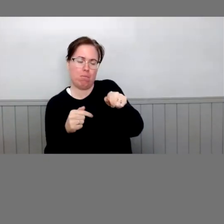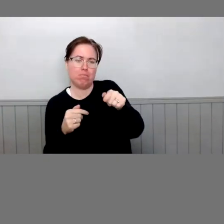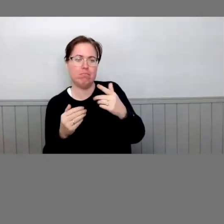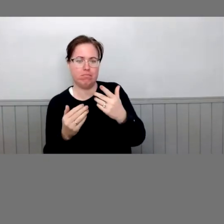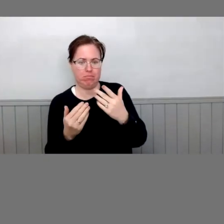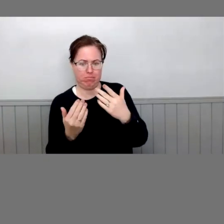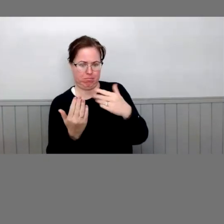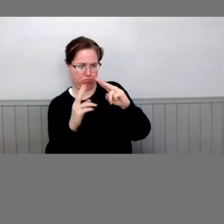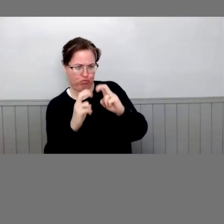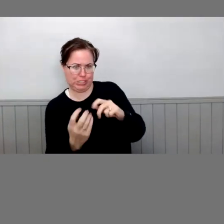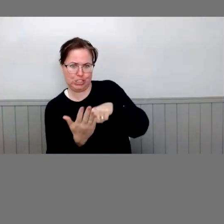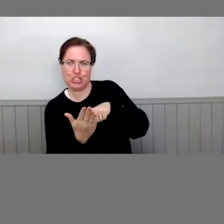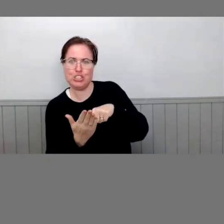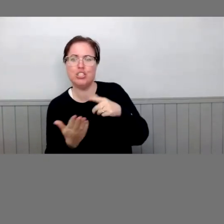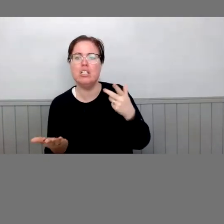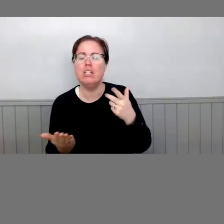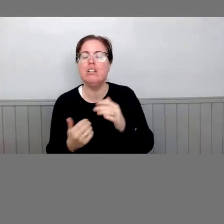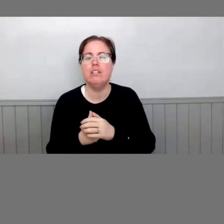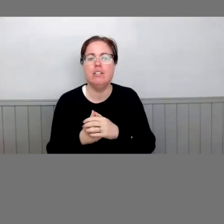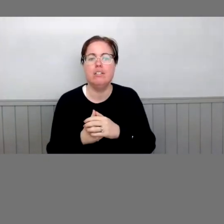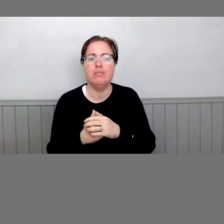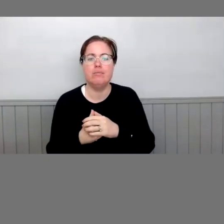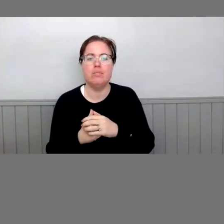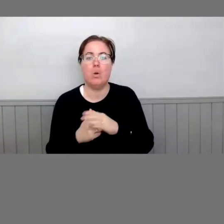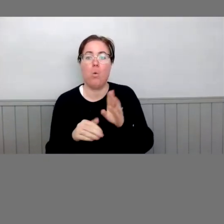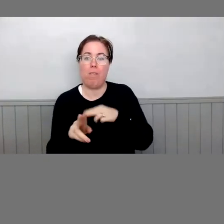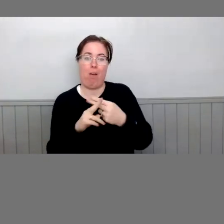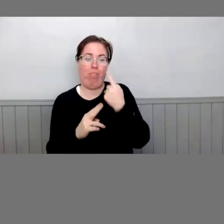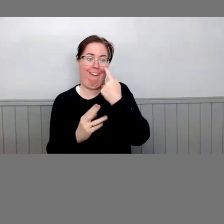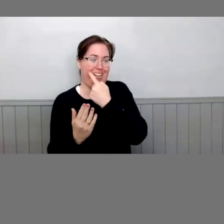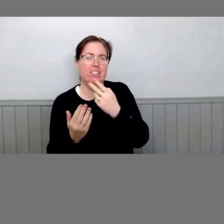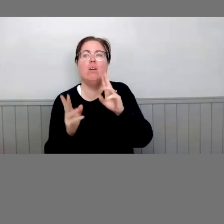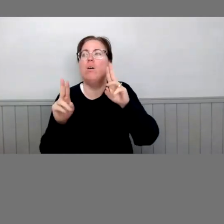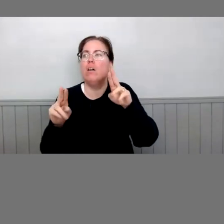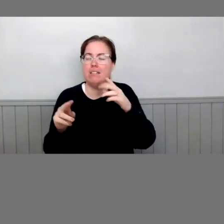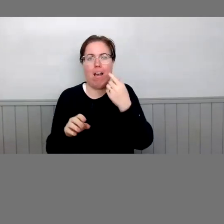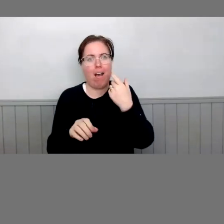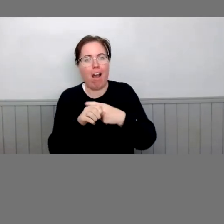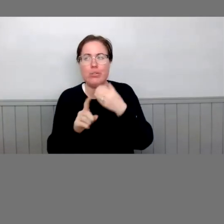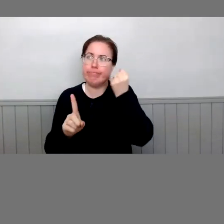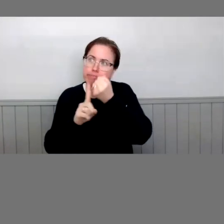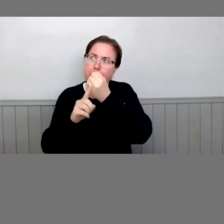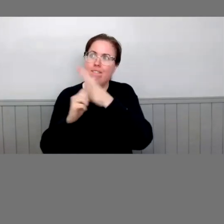a case for any to plan for services and to make a case for improved services.